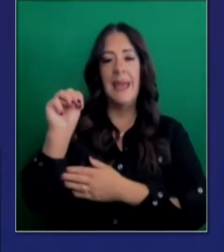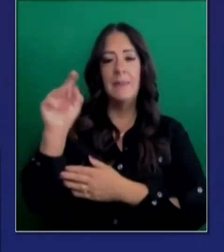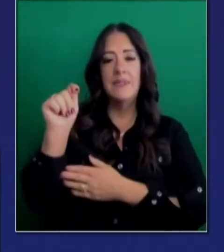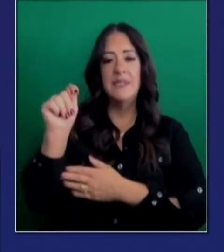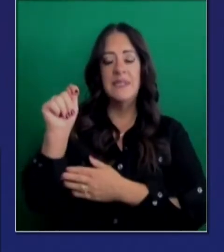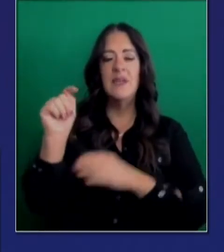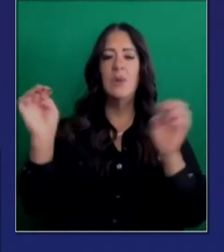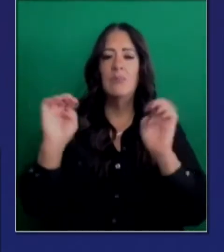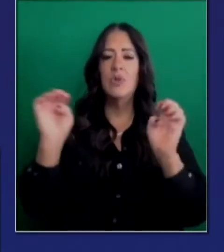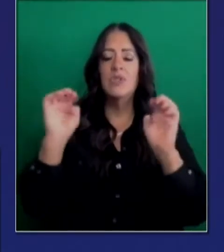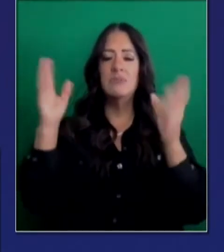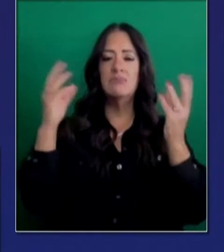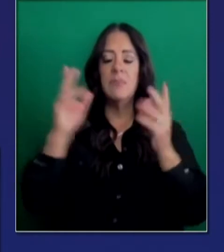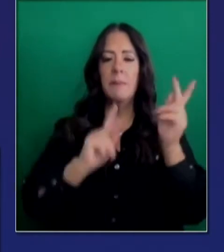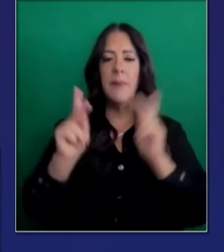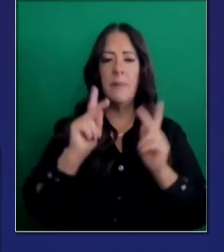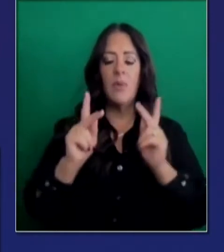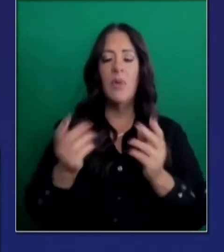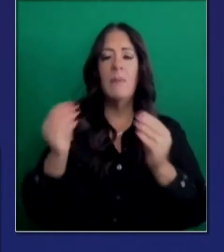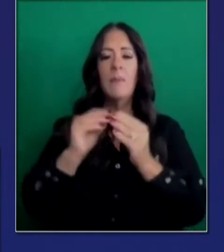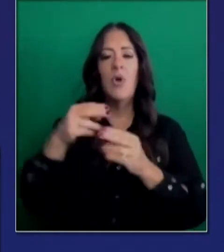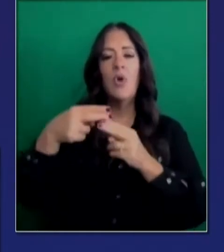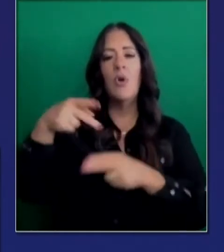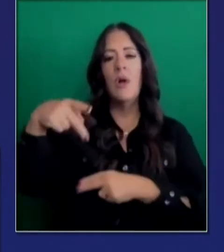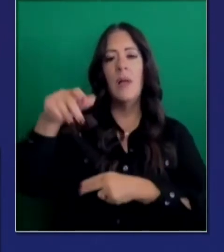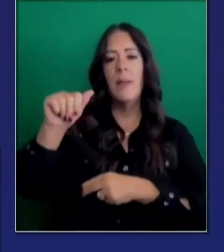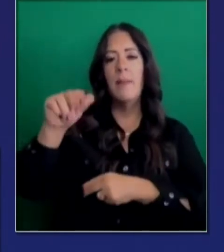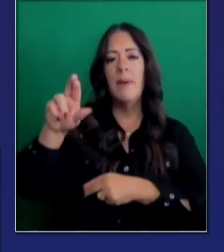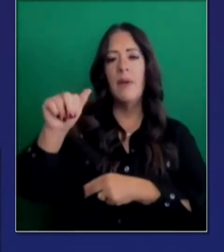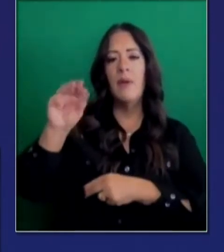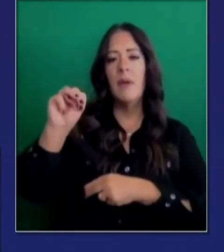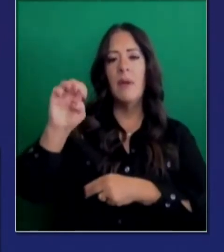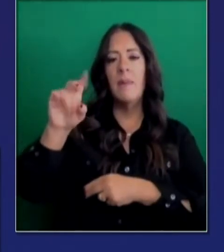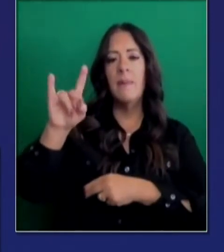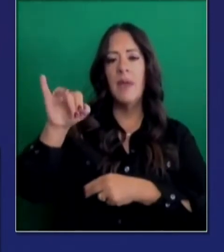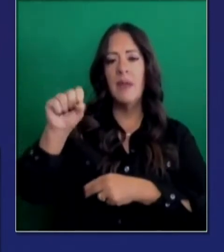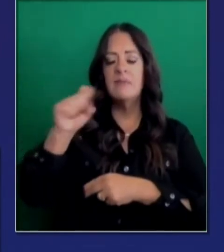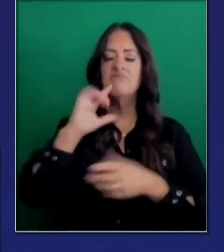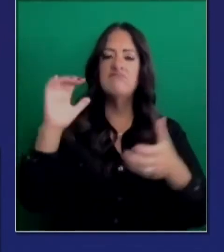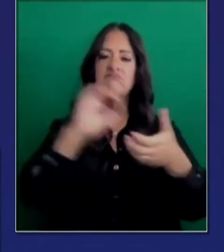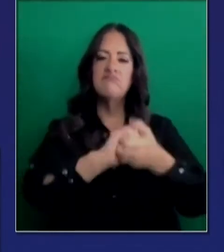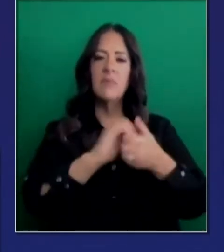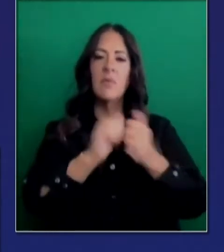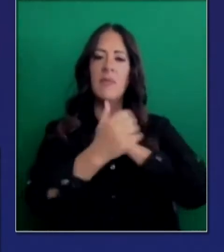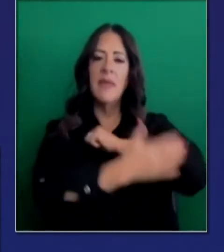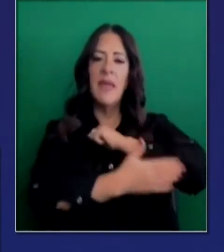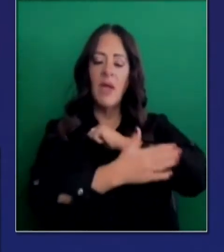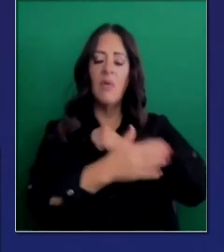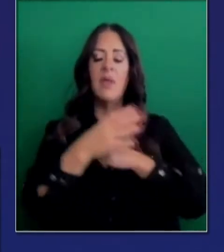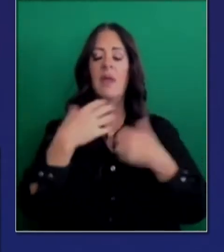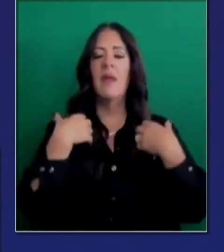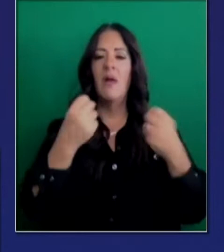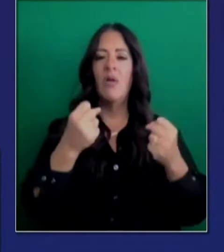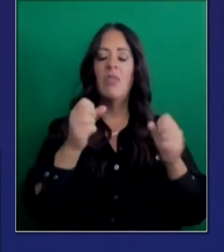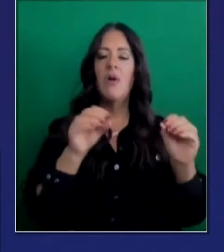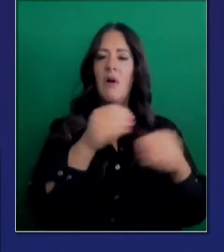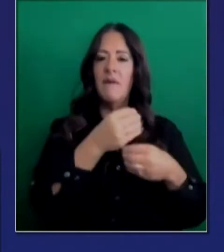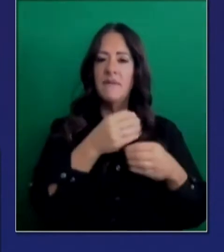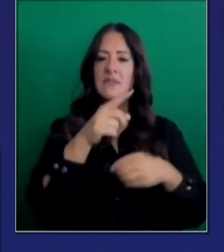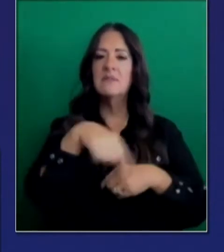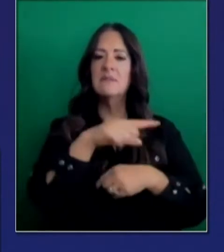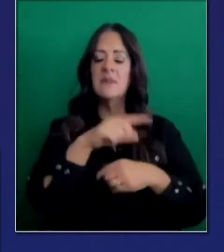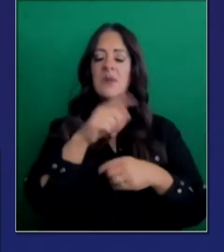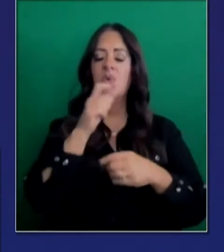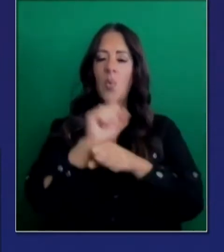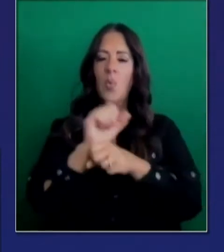seeing more and more paramedics partnering with the counties. Local health officers are encouraging this, and we are very supportive in